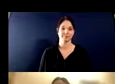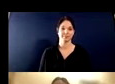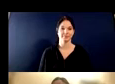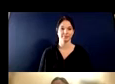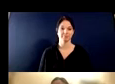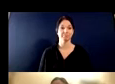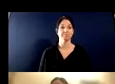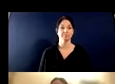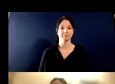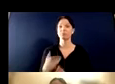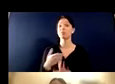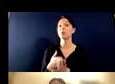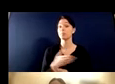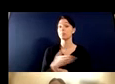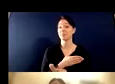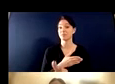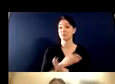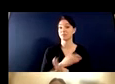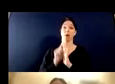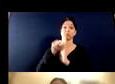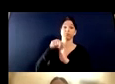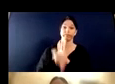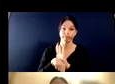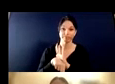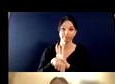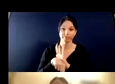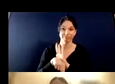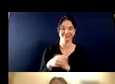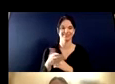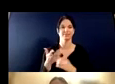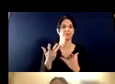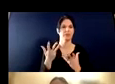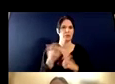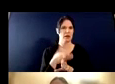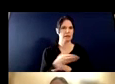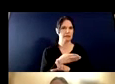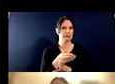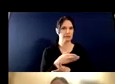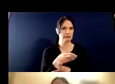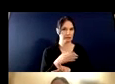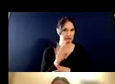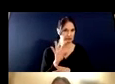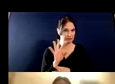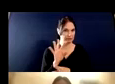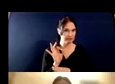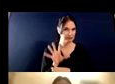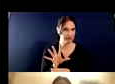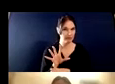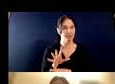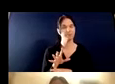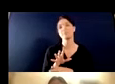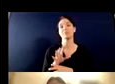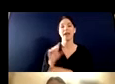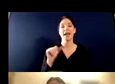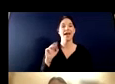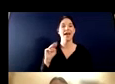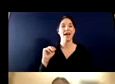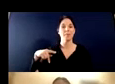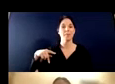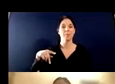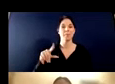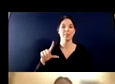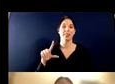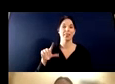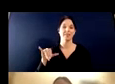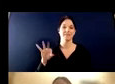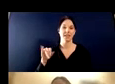Okay, before we get into amplification, I just want to preface this by saying that amplification, all types of amplification,